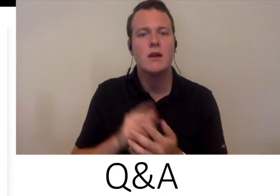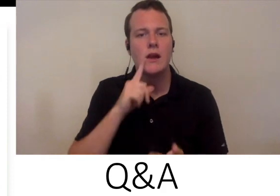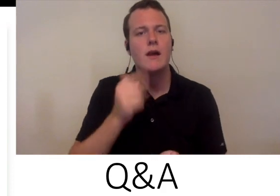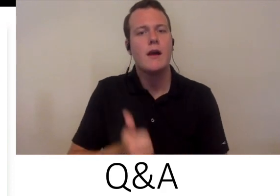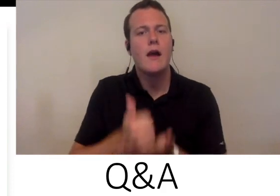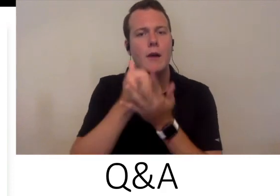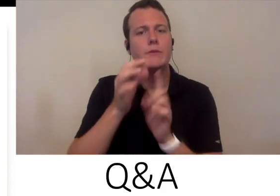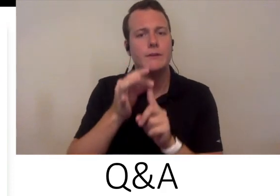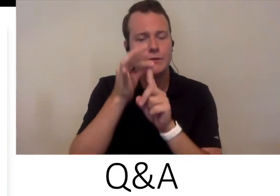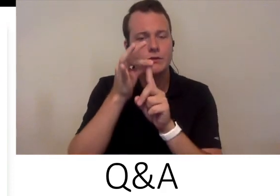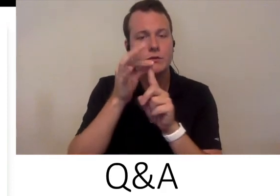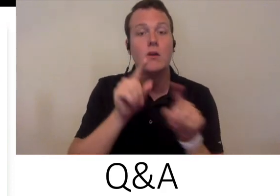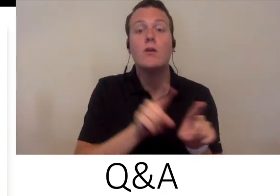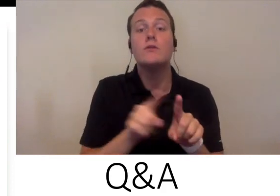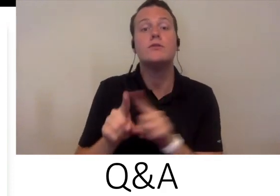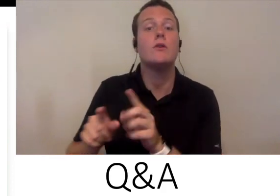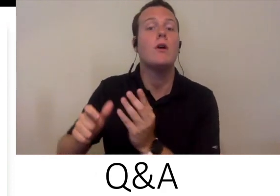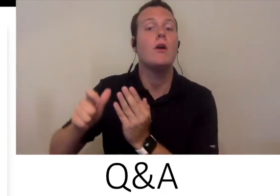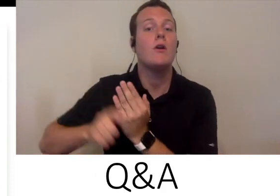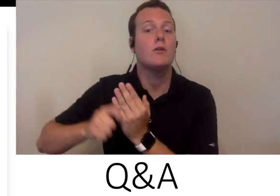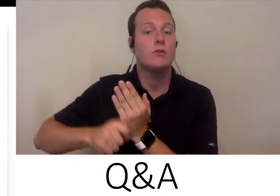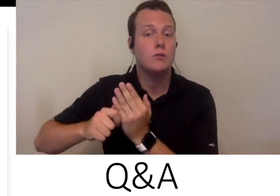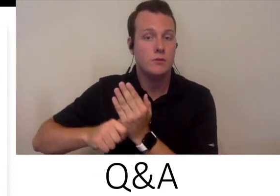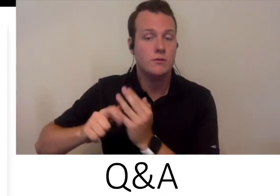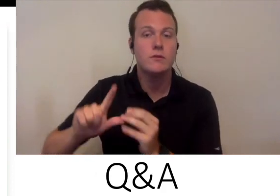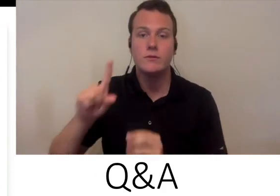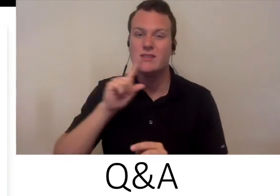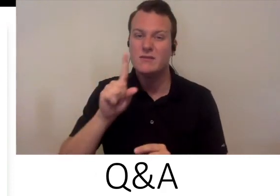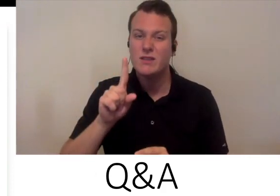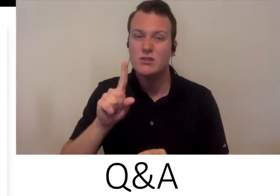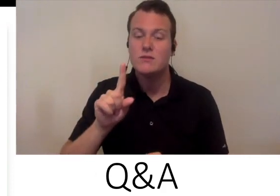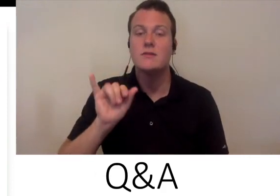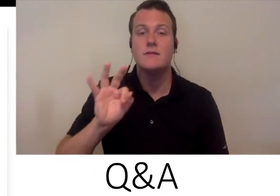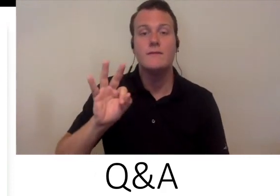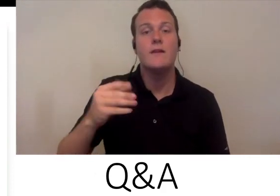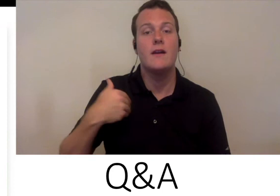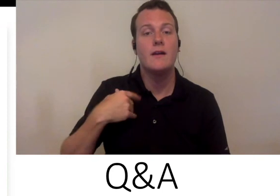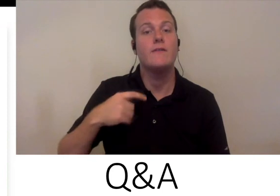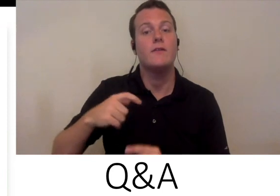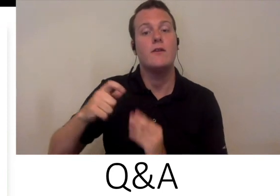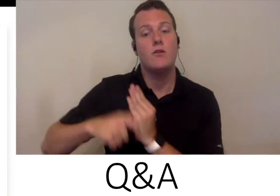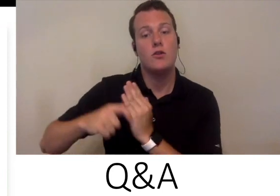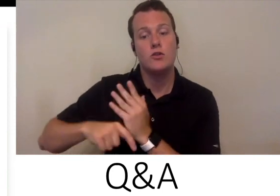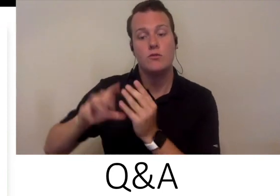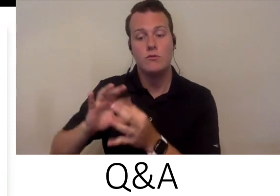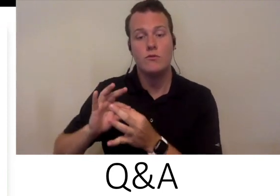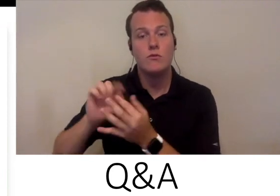and an article, especially if you can have an article that was